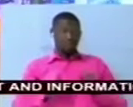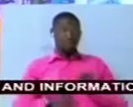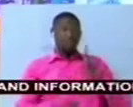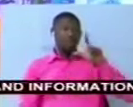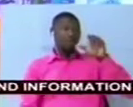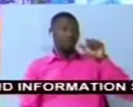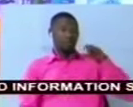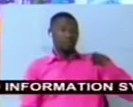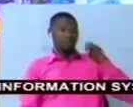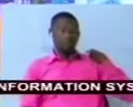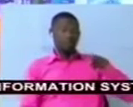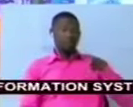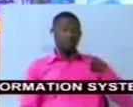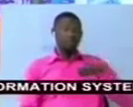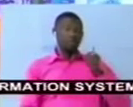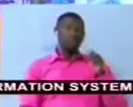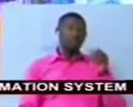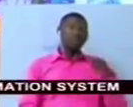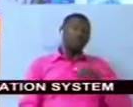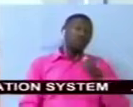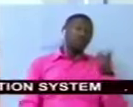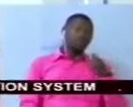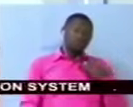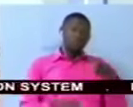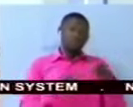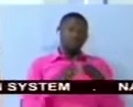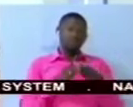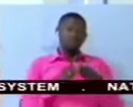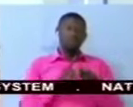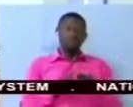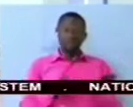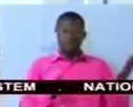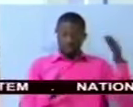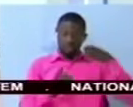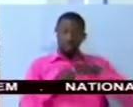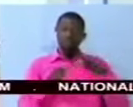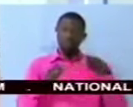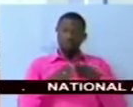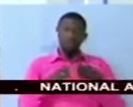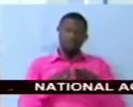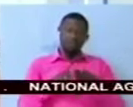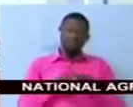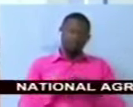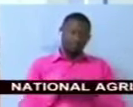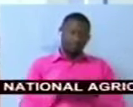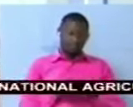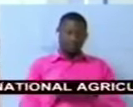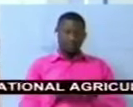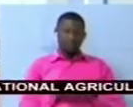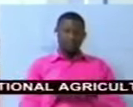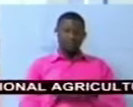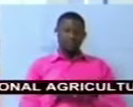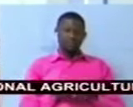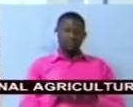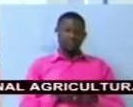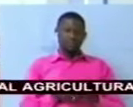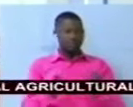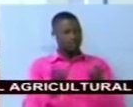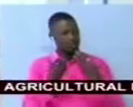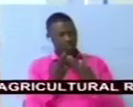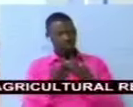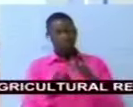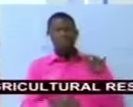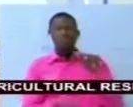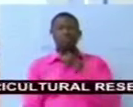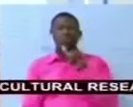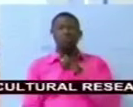others, we were together, we came together. Can you tell us which NIA officers were